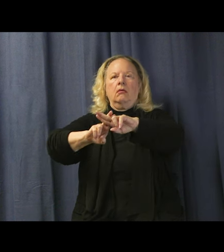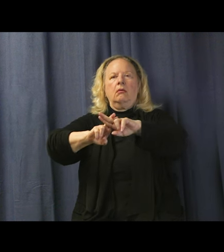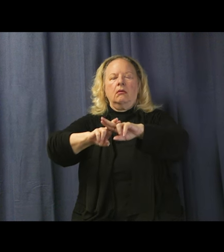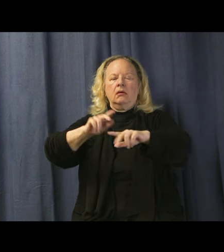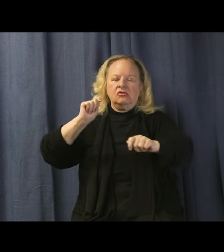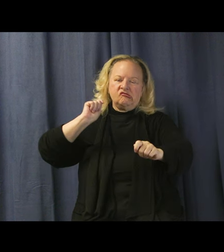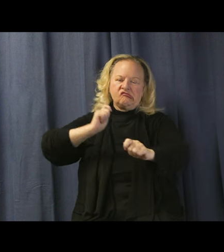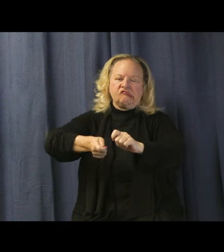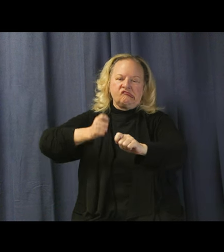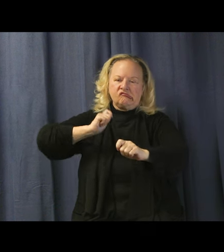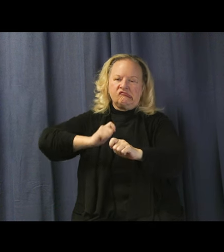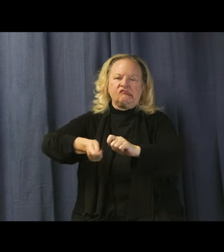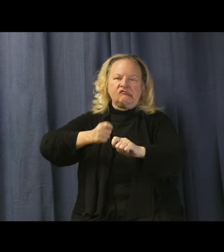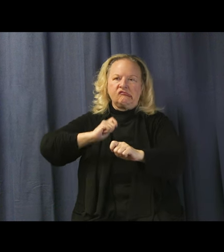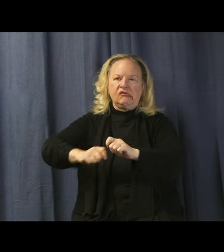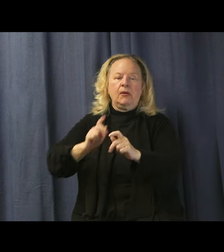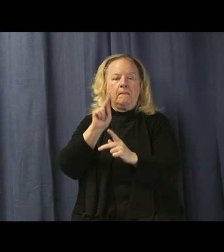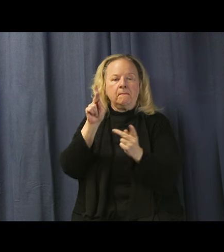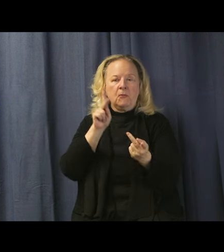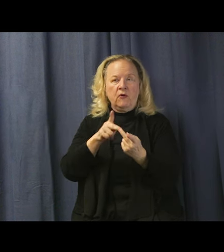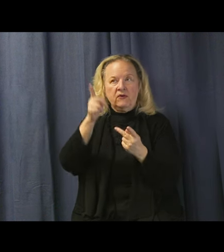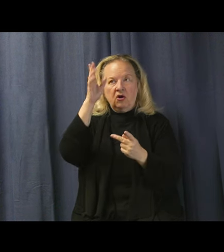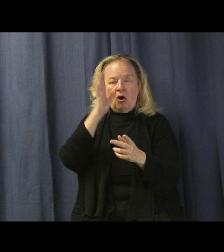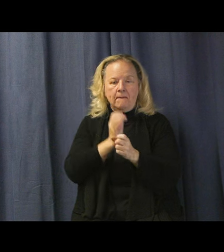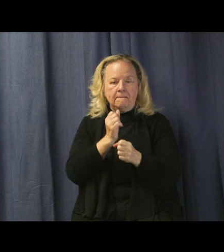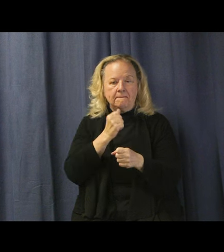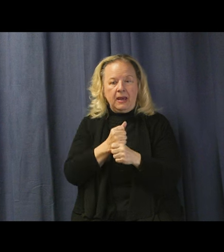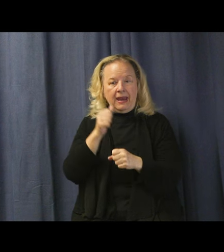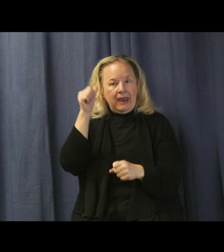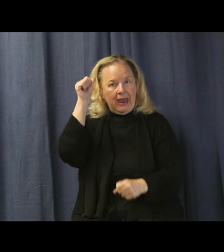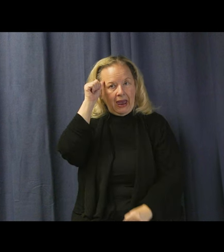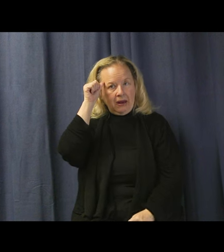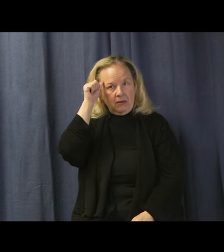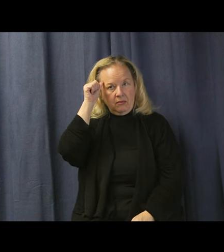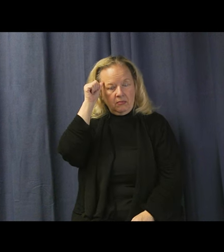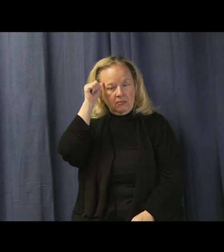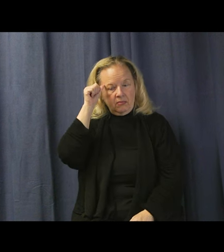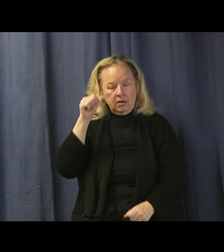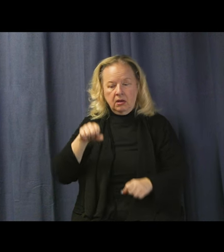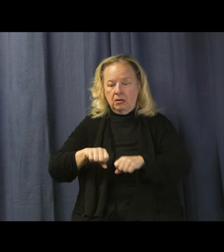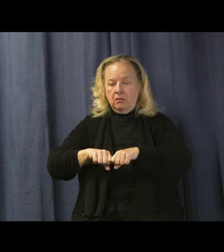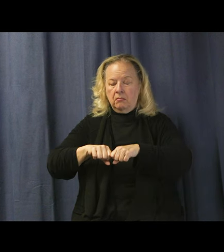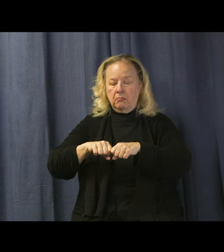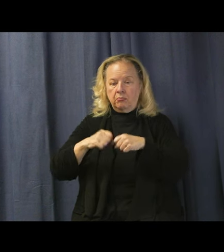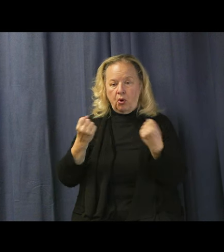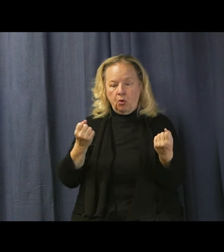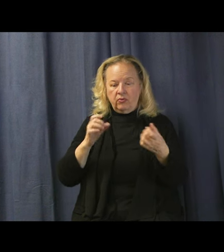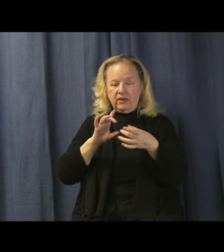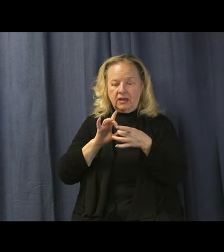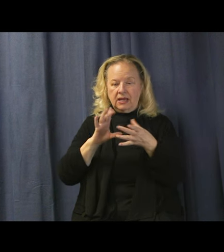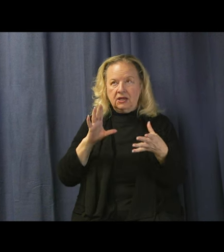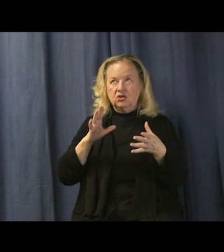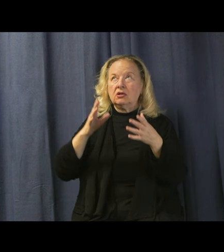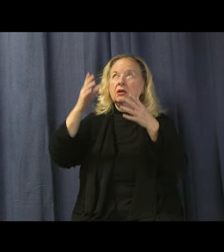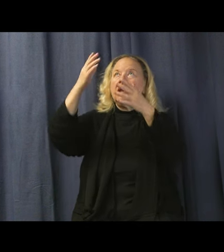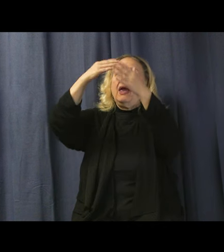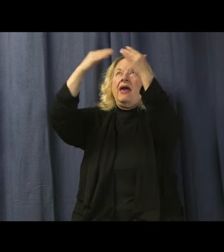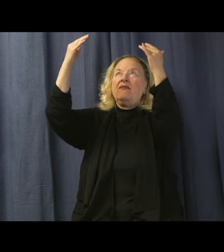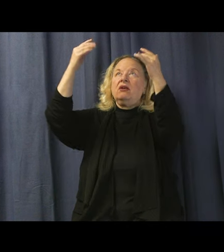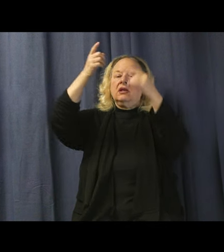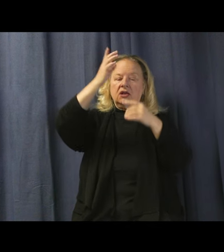perfect when God created it, but with Adam, Adam broke the connection between God and heaven by